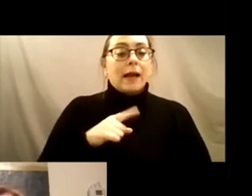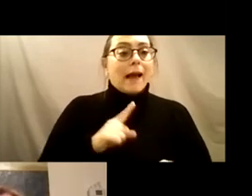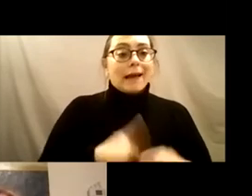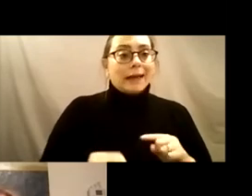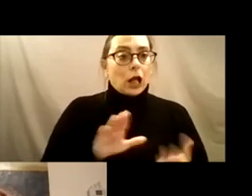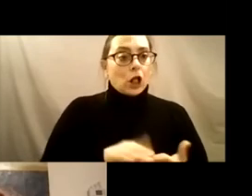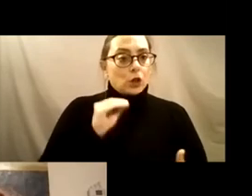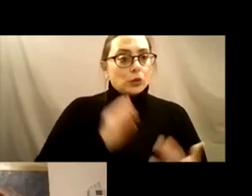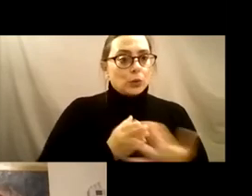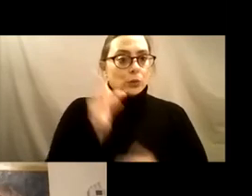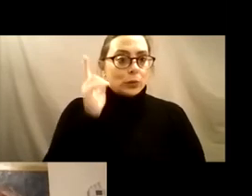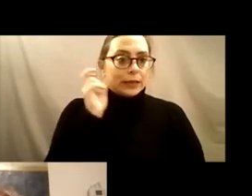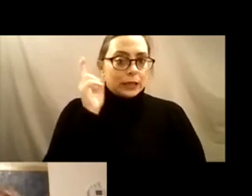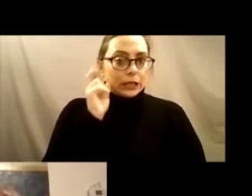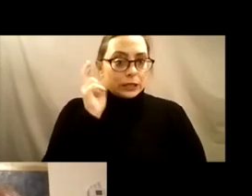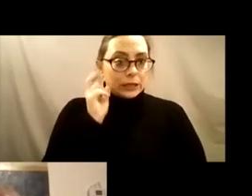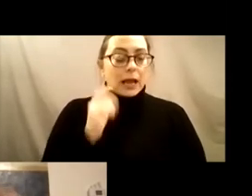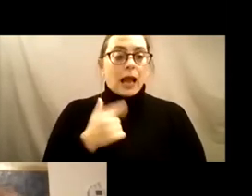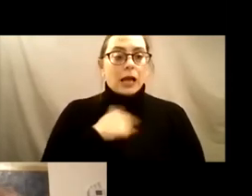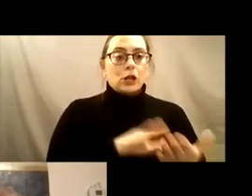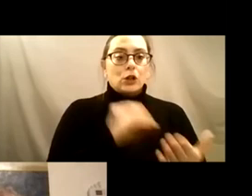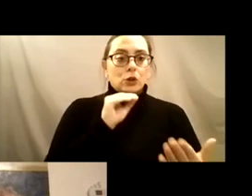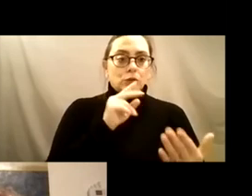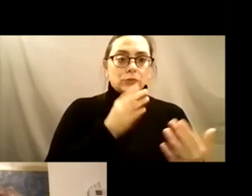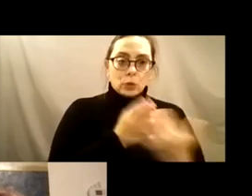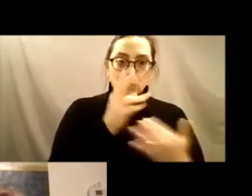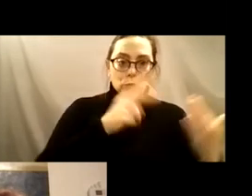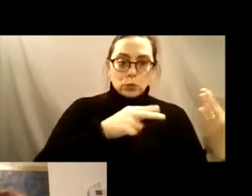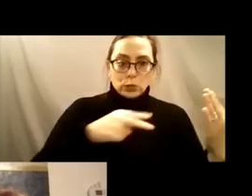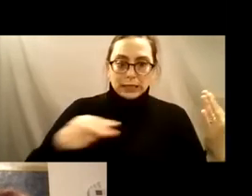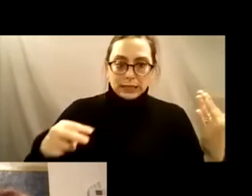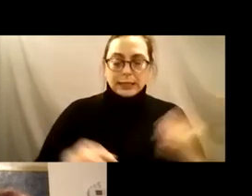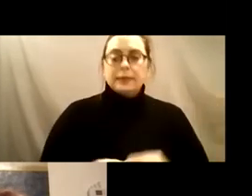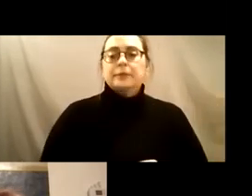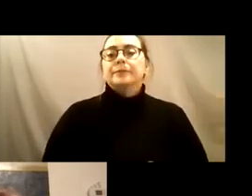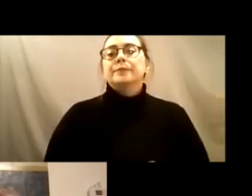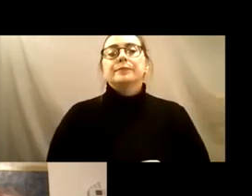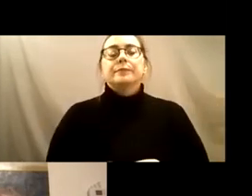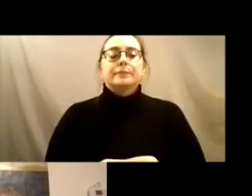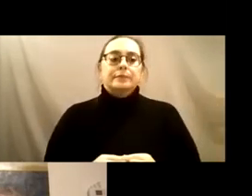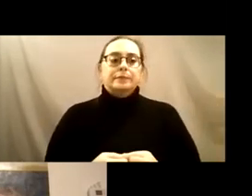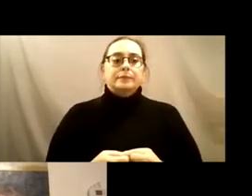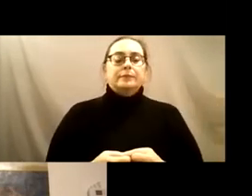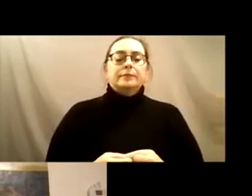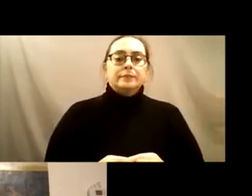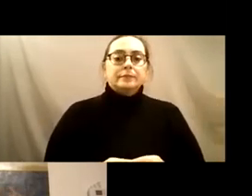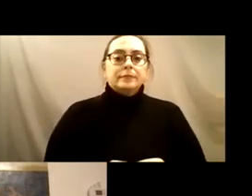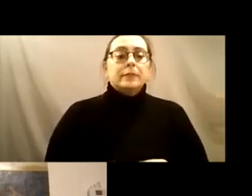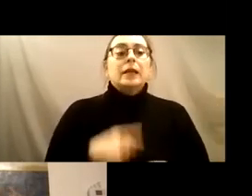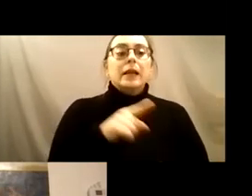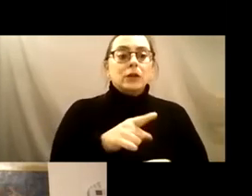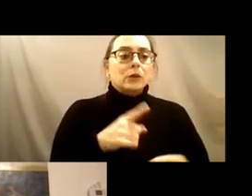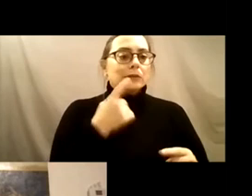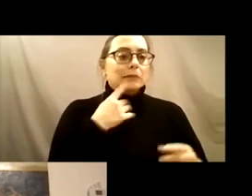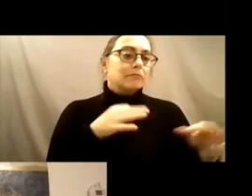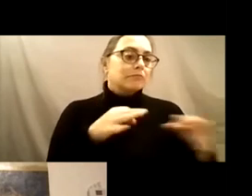hearing, I can only learn by reading. And so, and just the way that you were talking, I